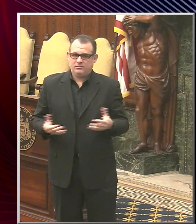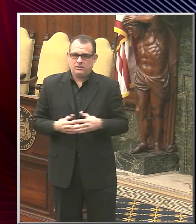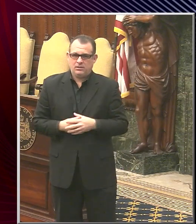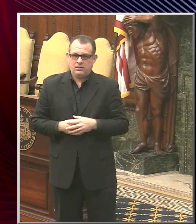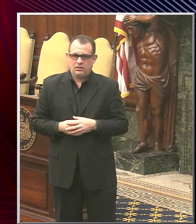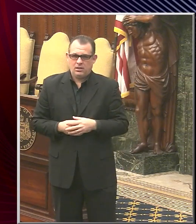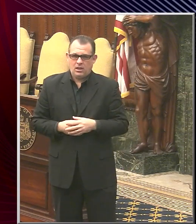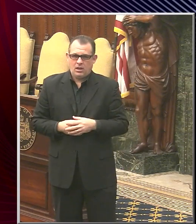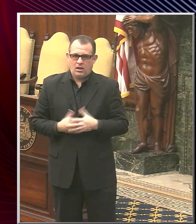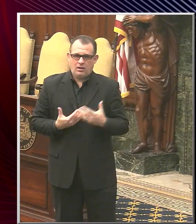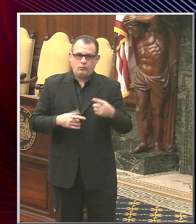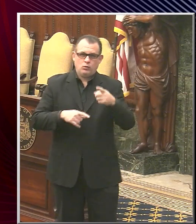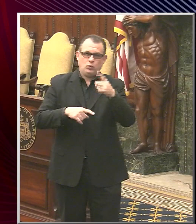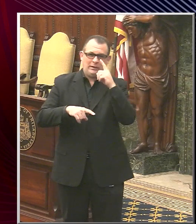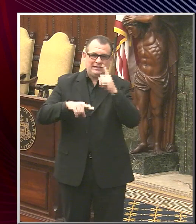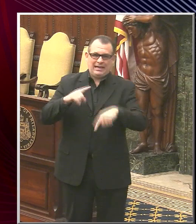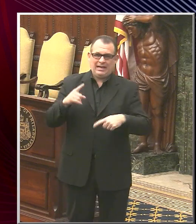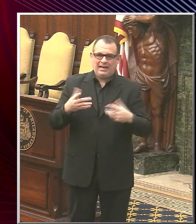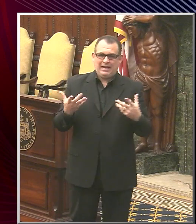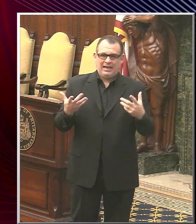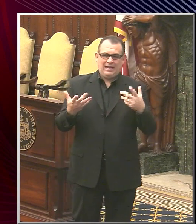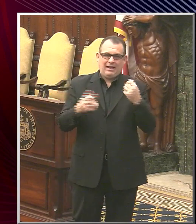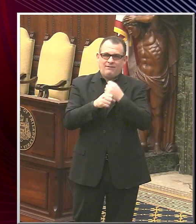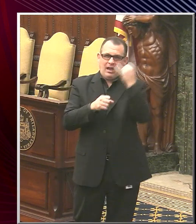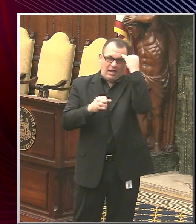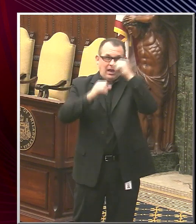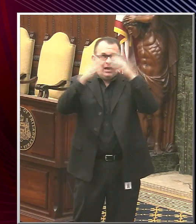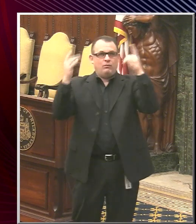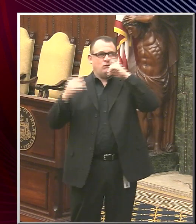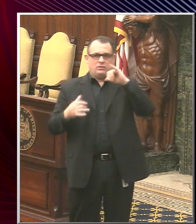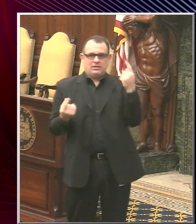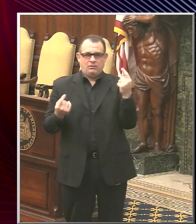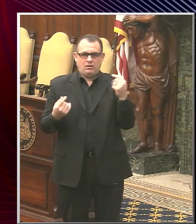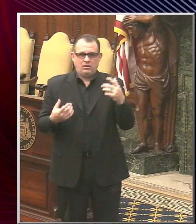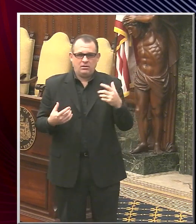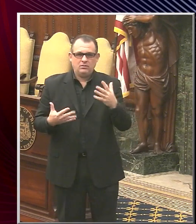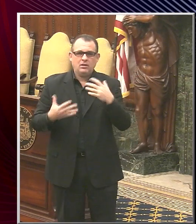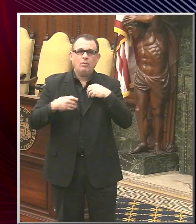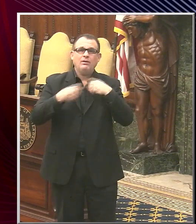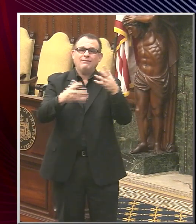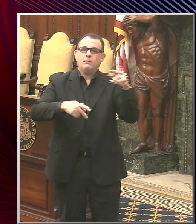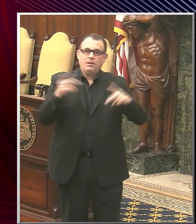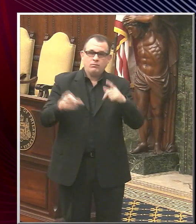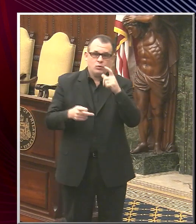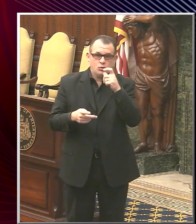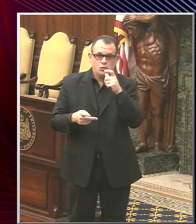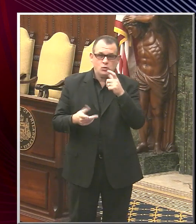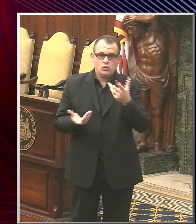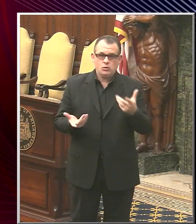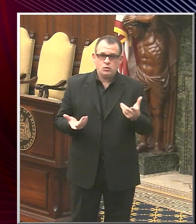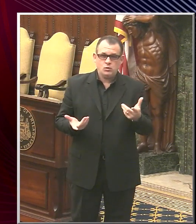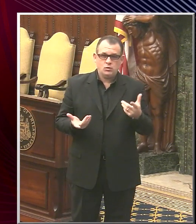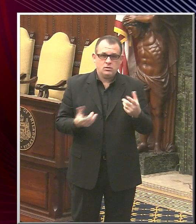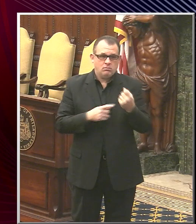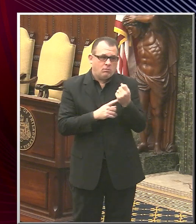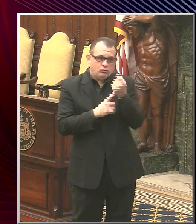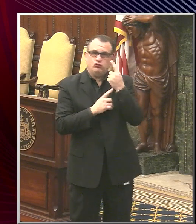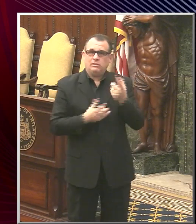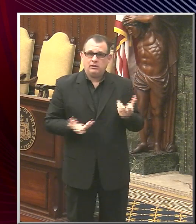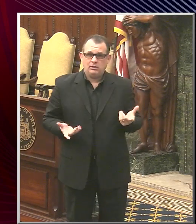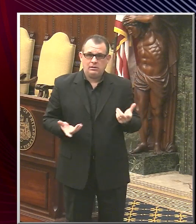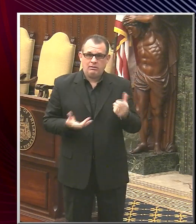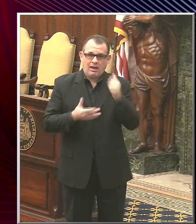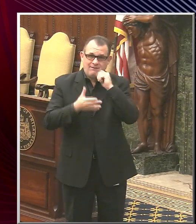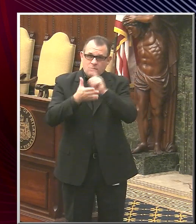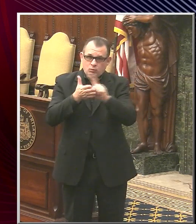something you can't conceive of. Well, I just wanted to give people a reality check, given the number of doses we're getting on a weekly basis. I hope